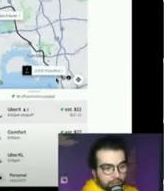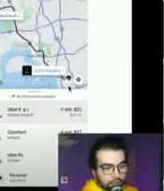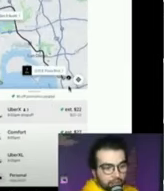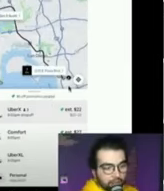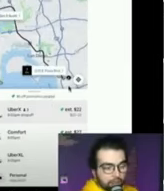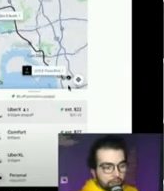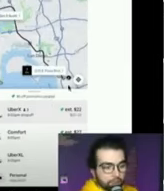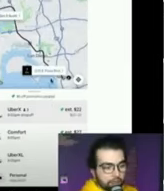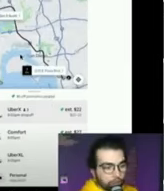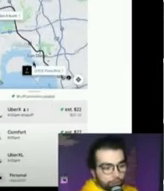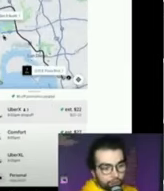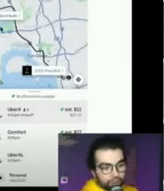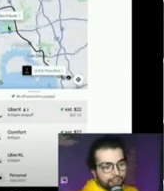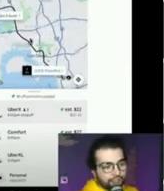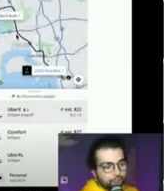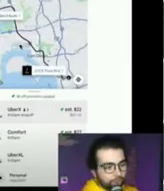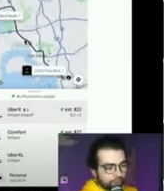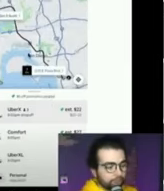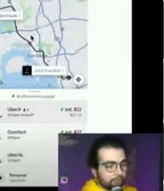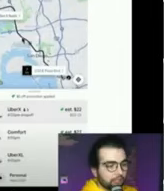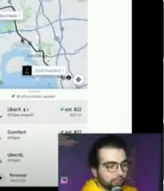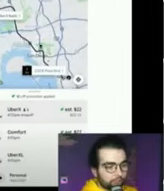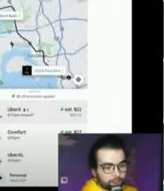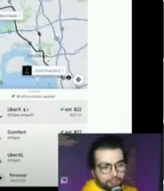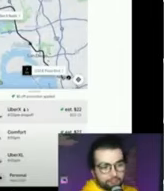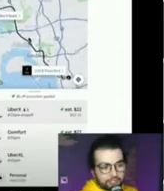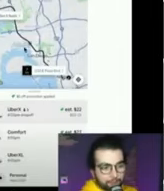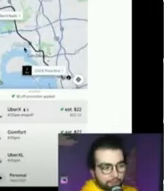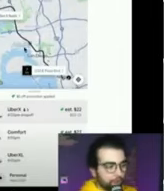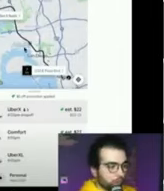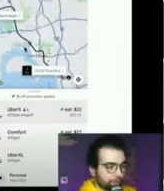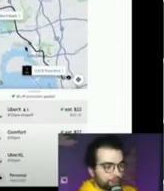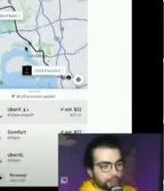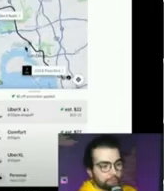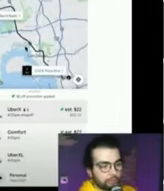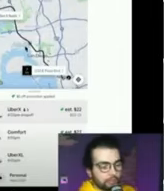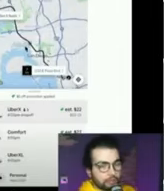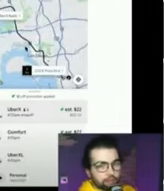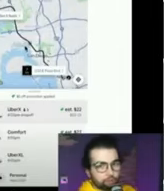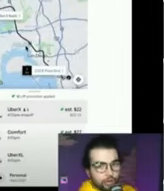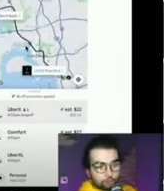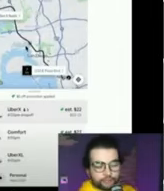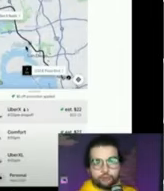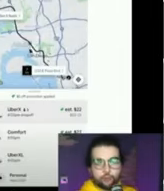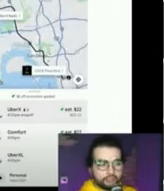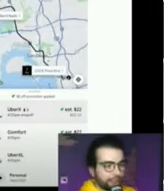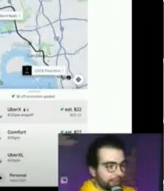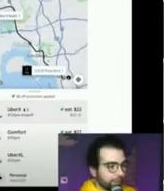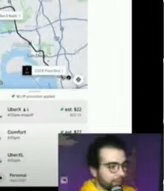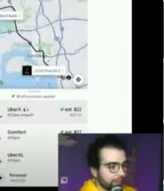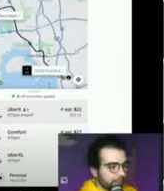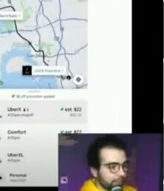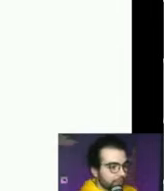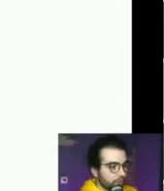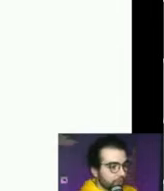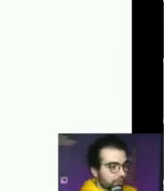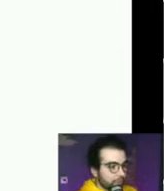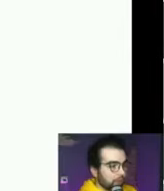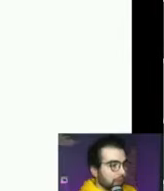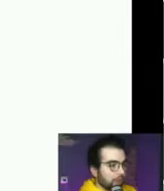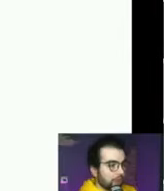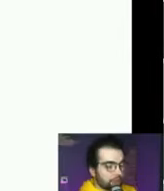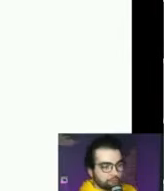And a cool feature here will be to display this map with the route that you will take.